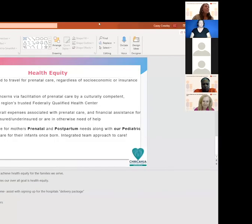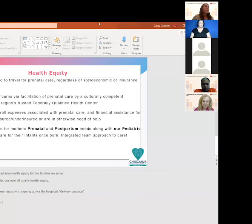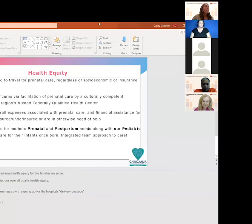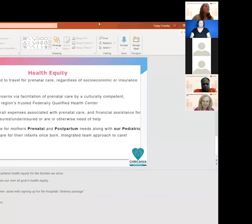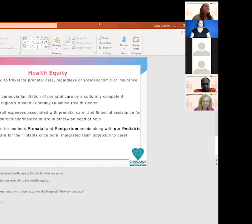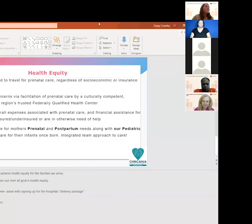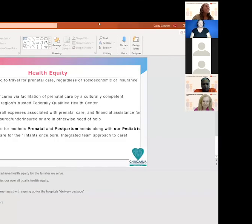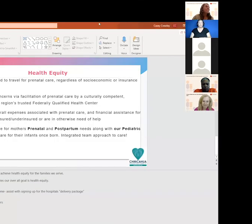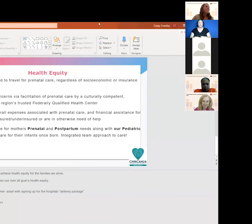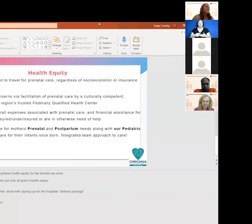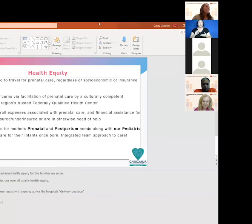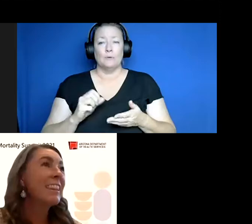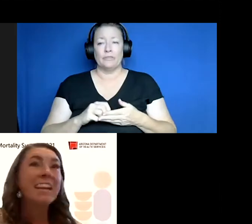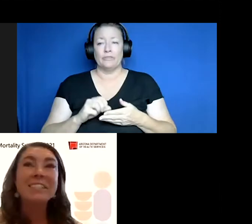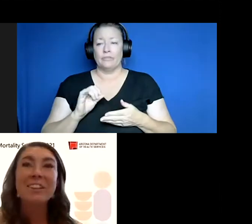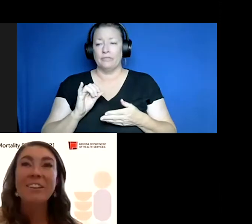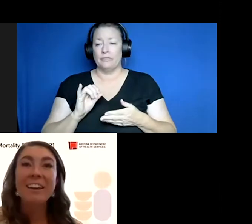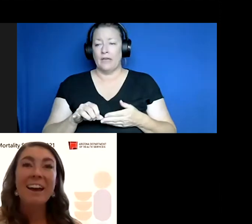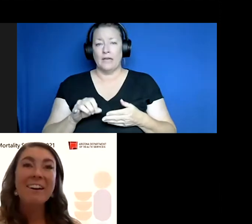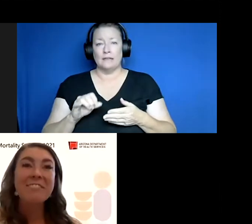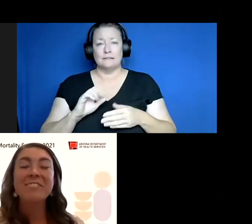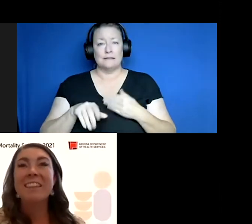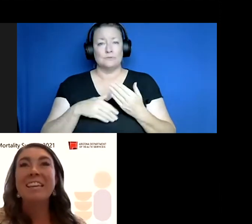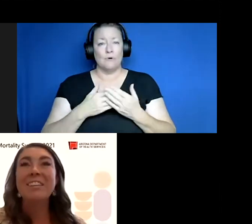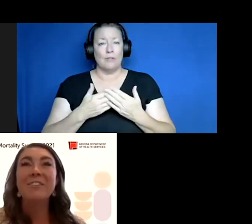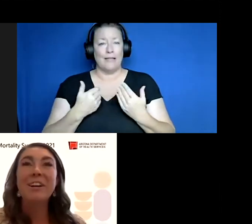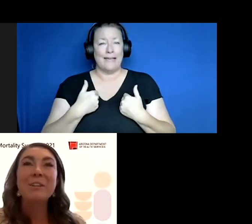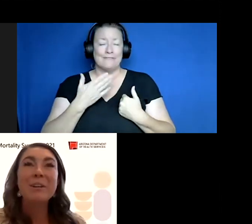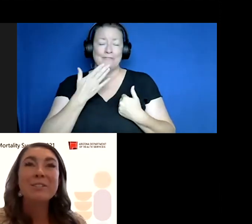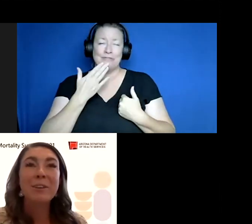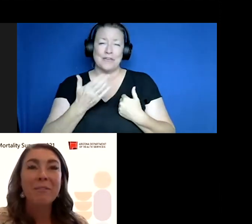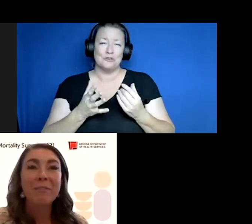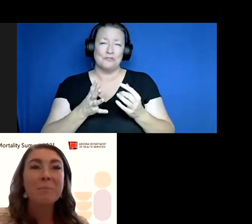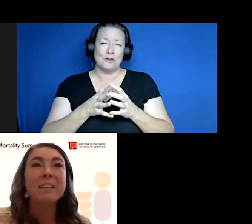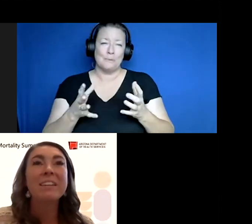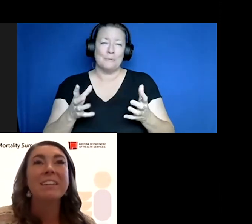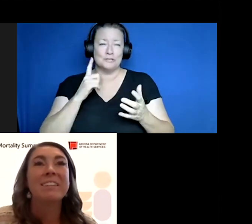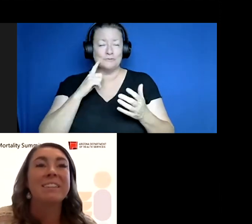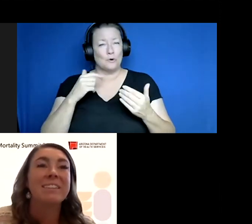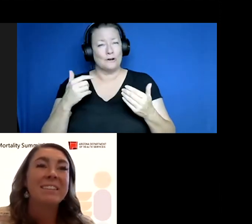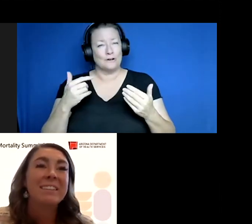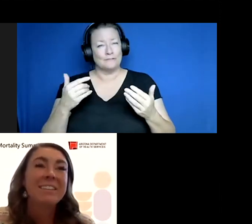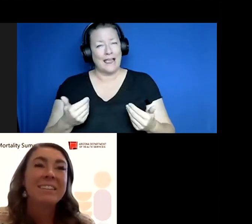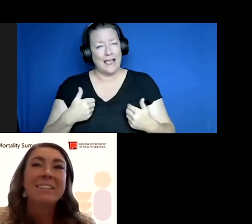So that is all I have. Thank you very much for having me.